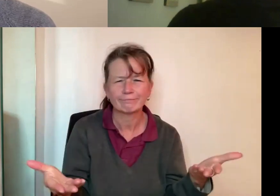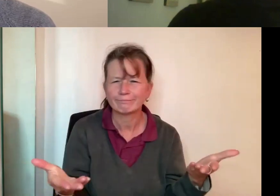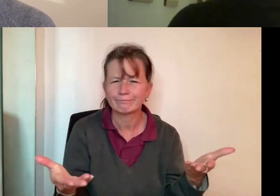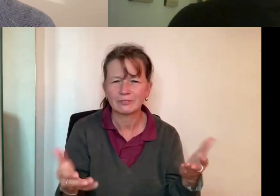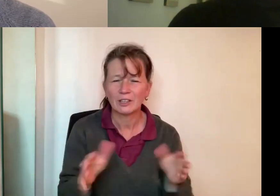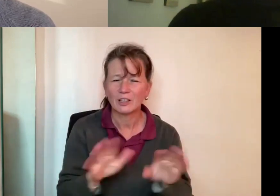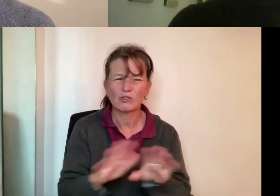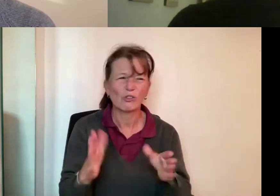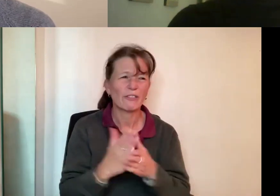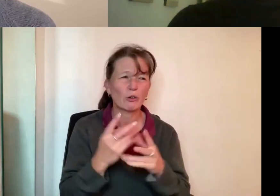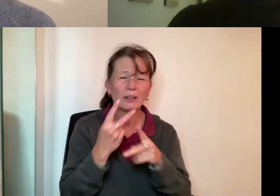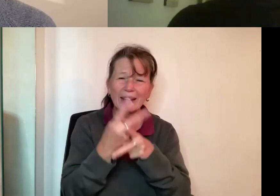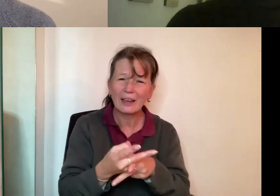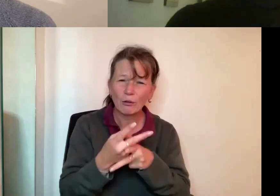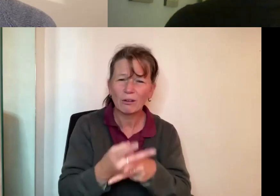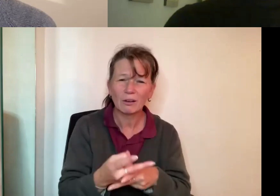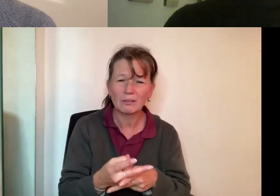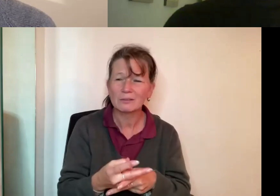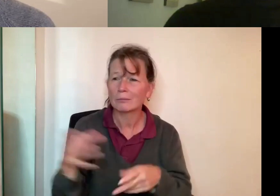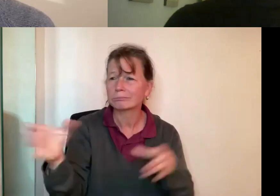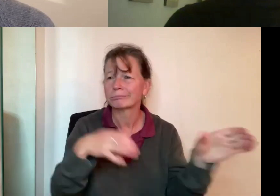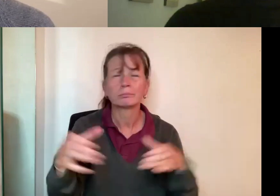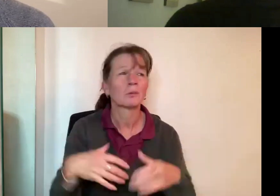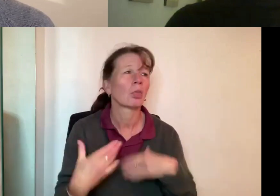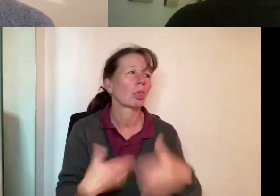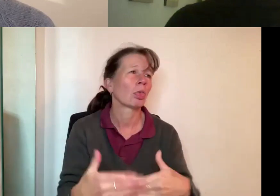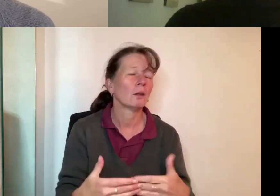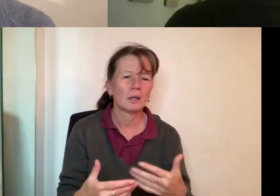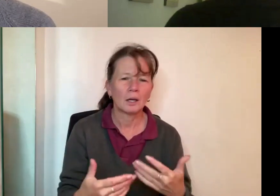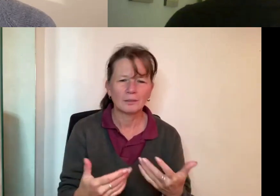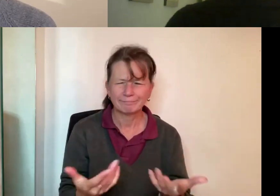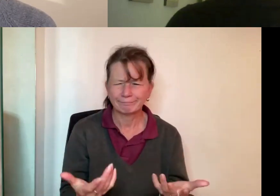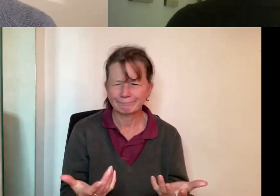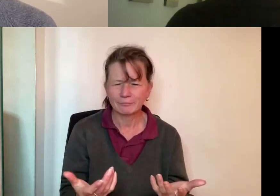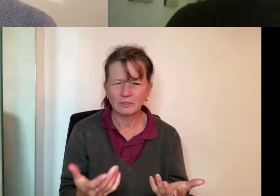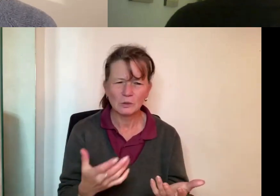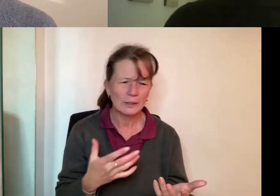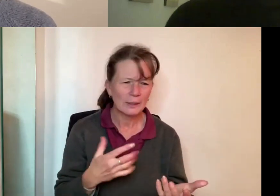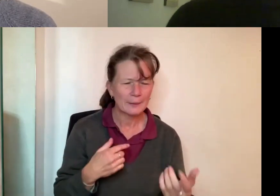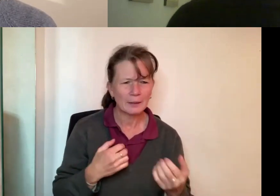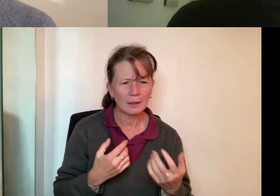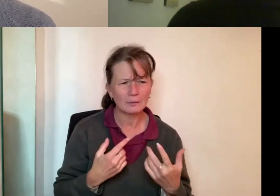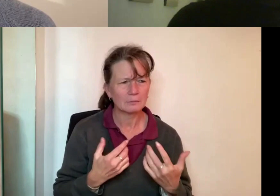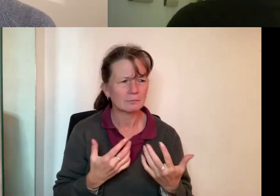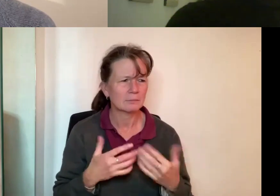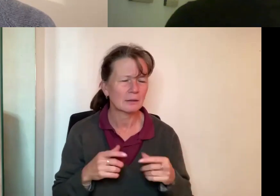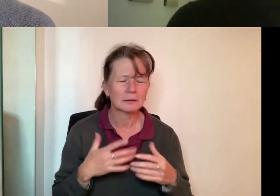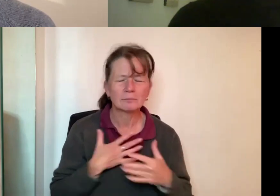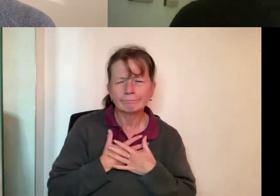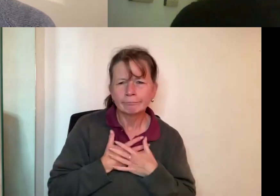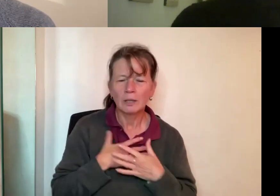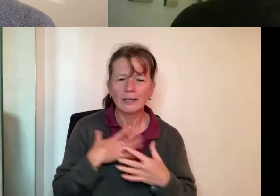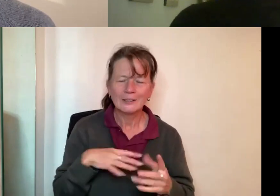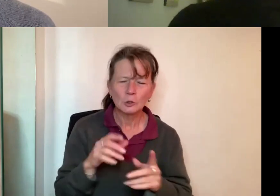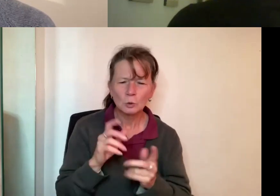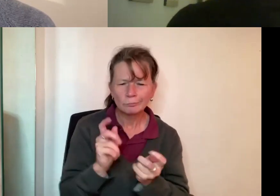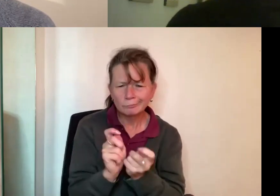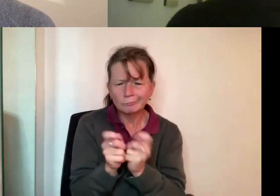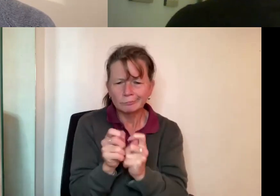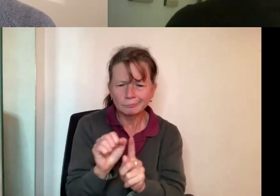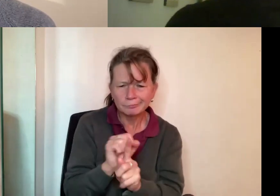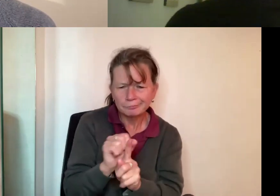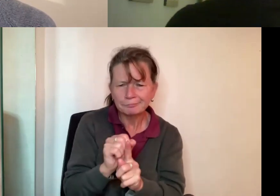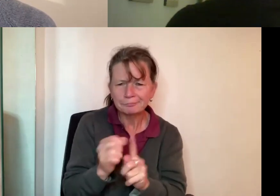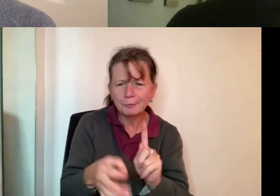caring. So I think there's just a desire to kind of to write that and to